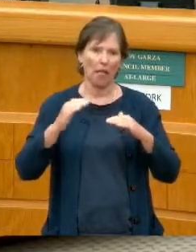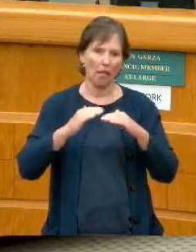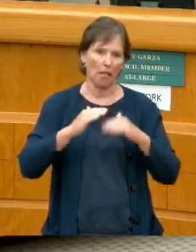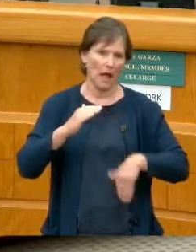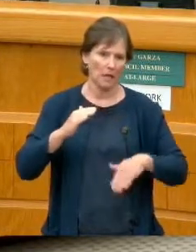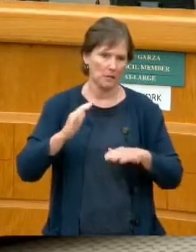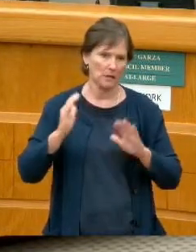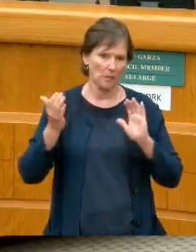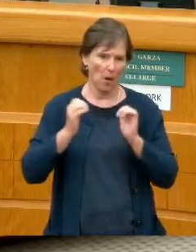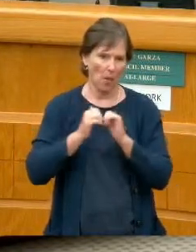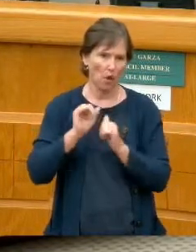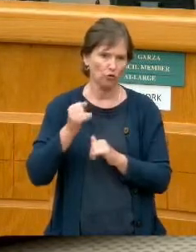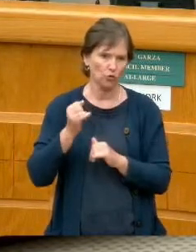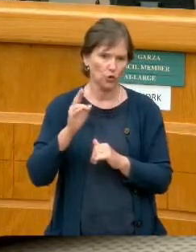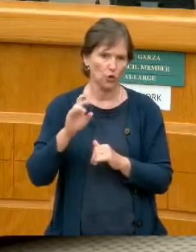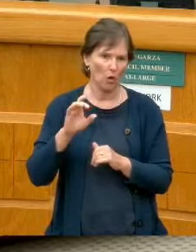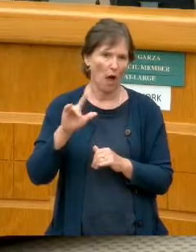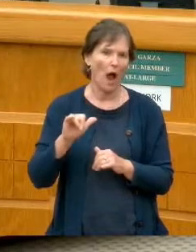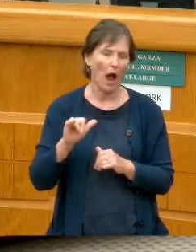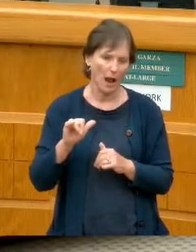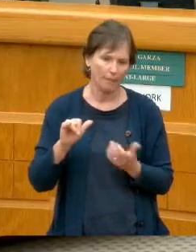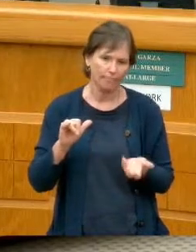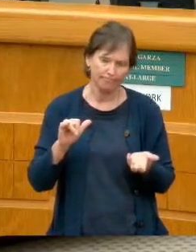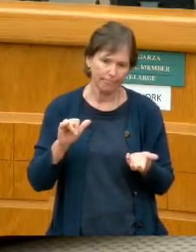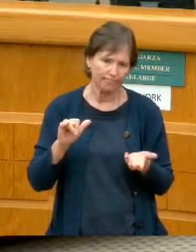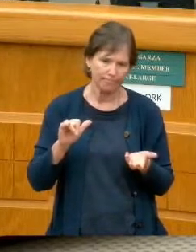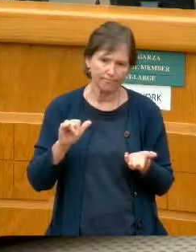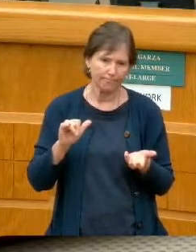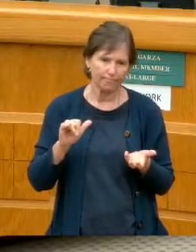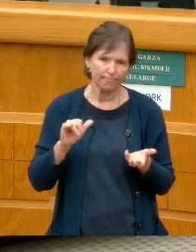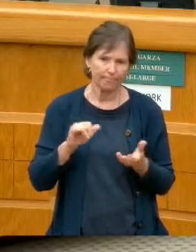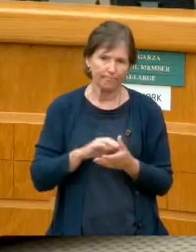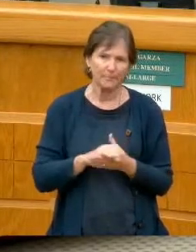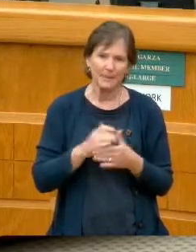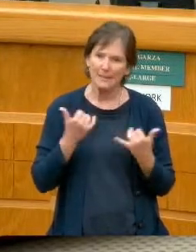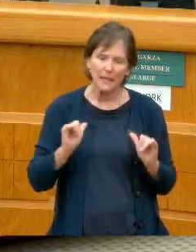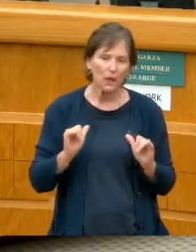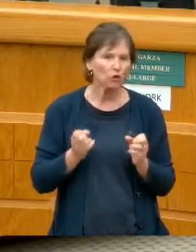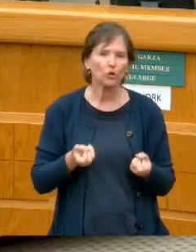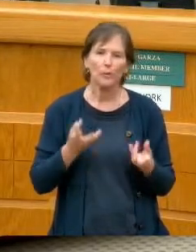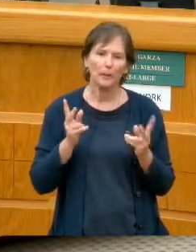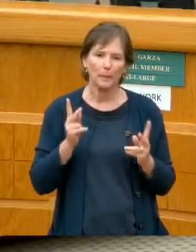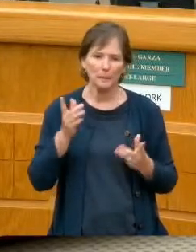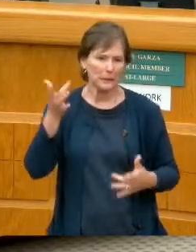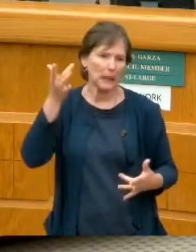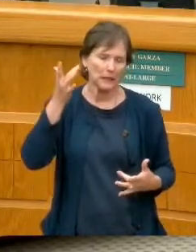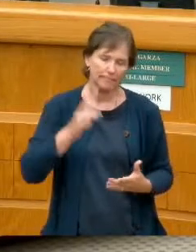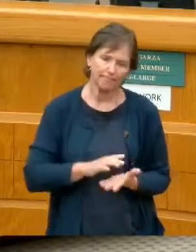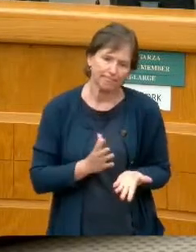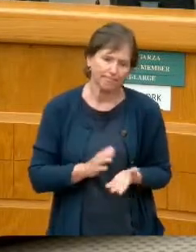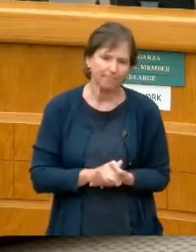not quite where we were before the outbreak most recently, but we're getting there. So,